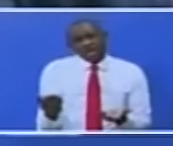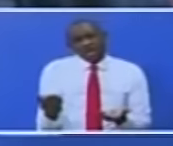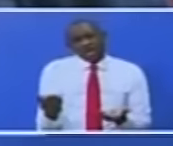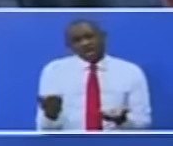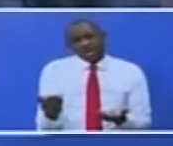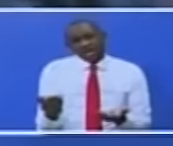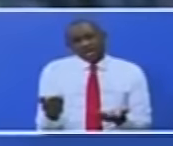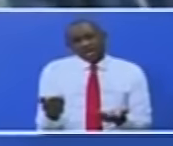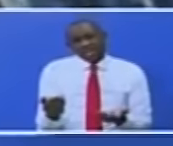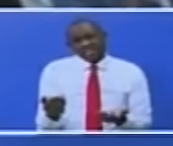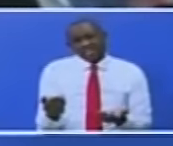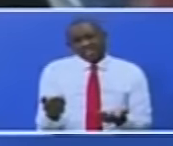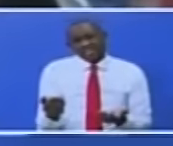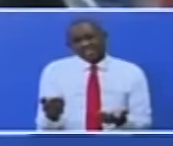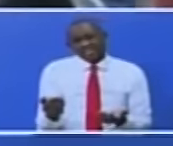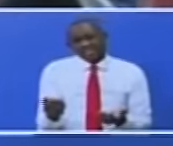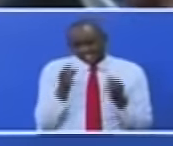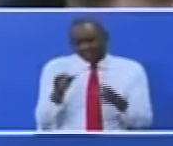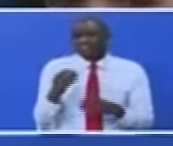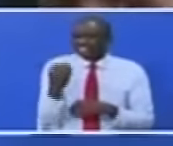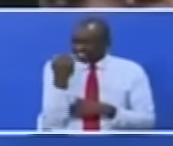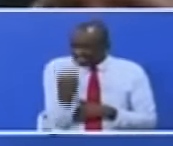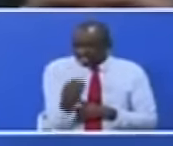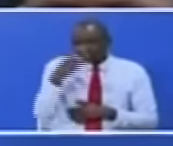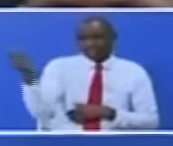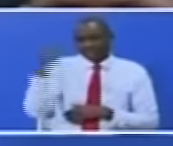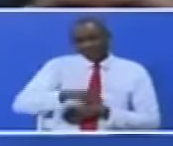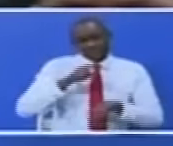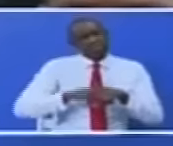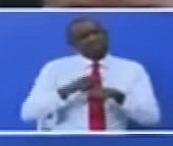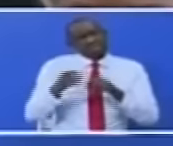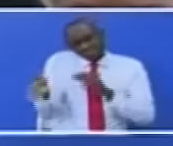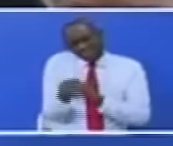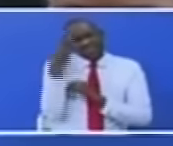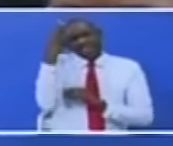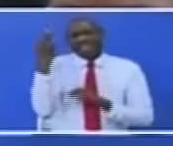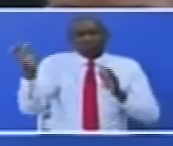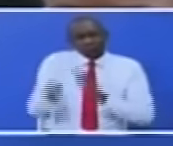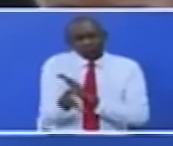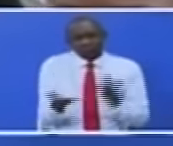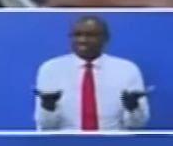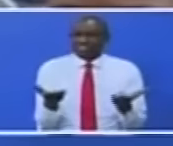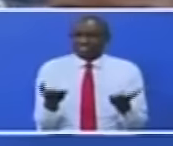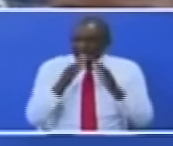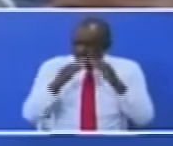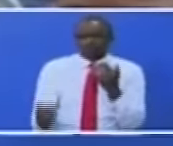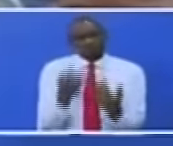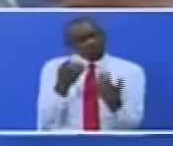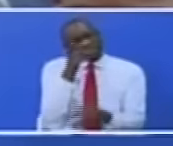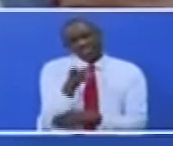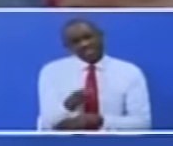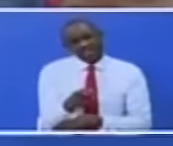na kama mtoto ameingia tuseme saa kumi ama saa tisa ya usiku, nyumba isomeke saa